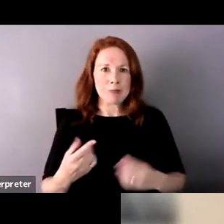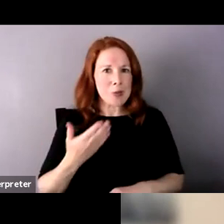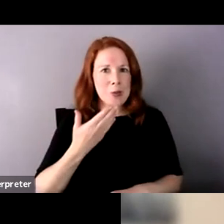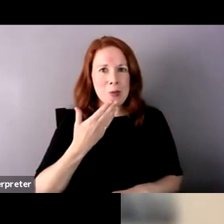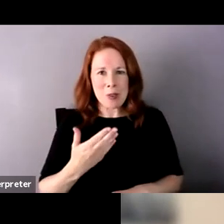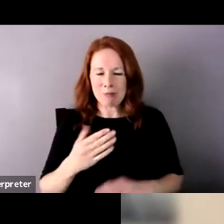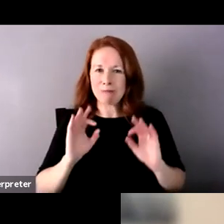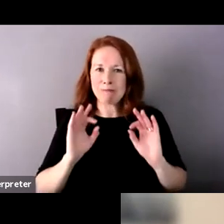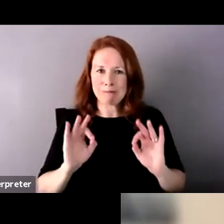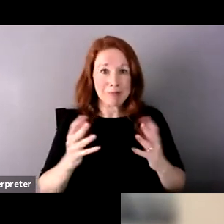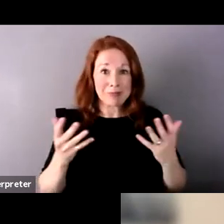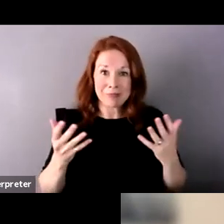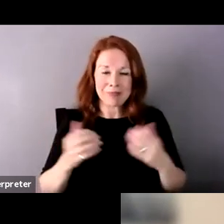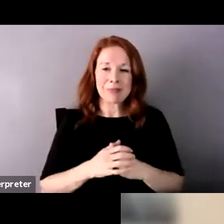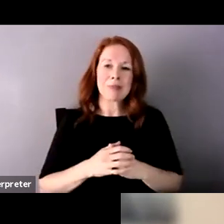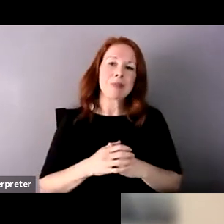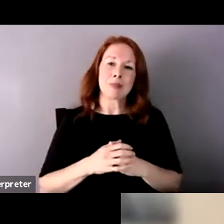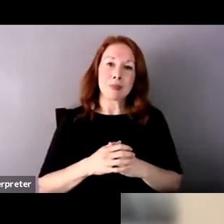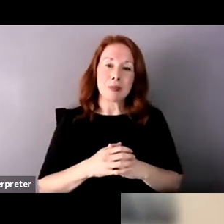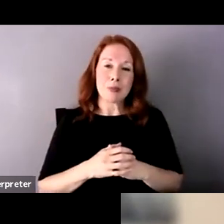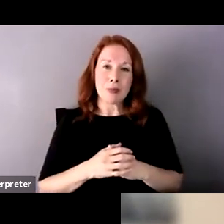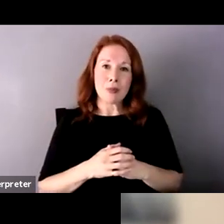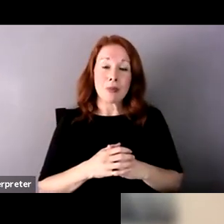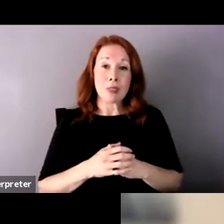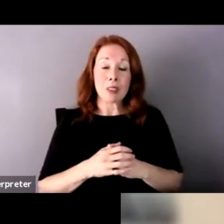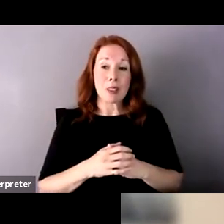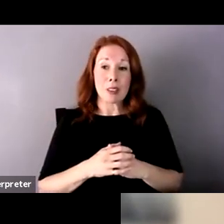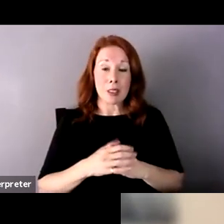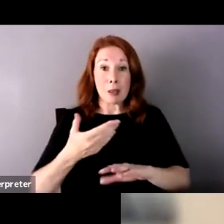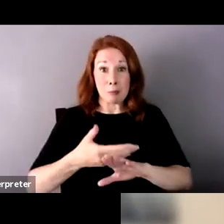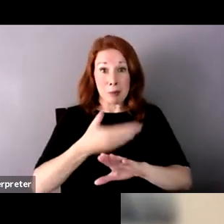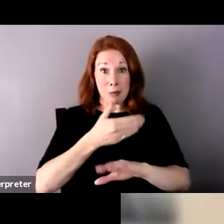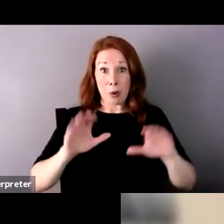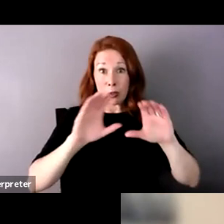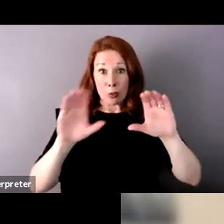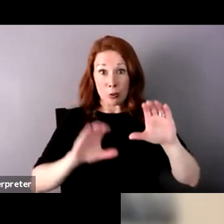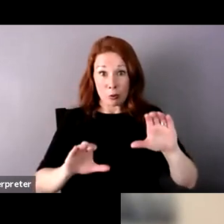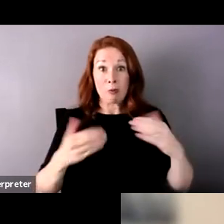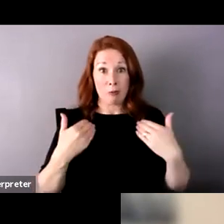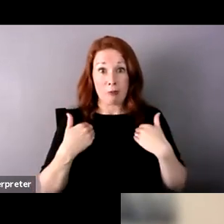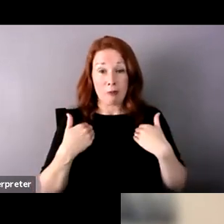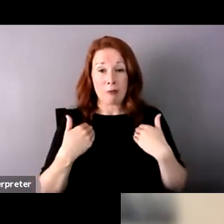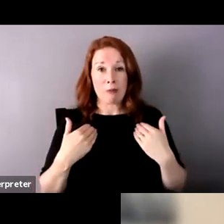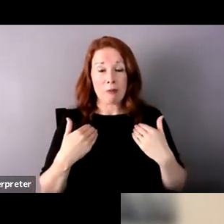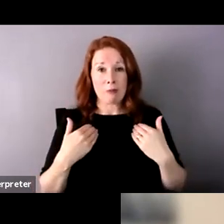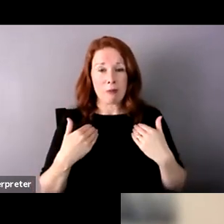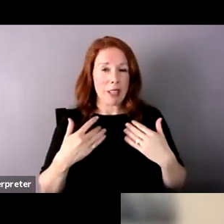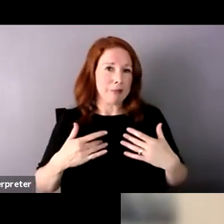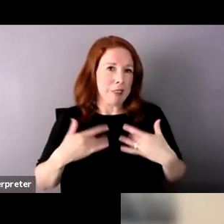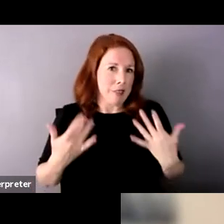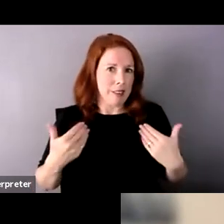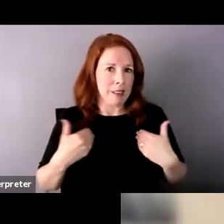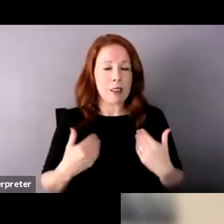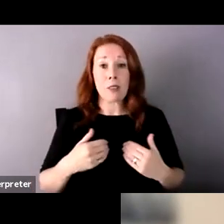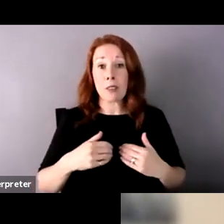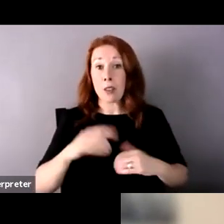that we kind of send out a questionnaire beforehand, and it's just as simple as, are